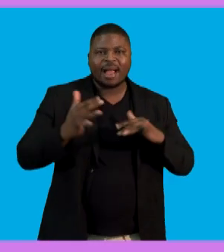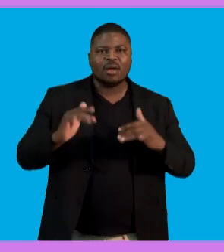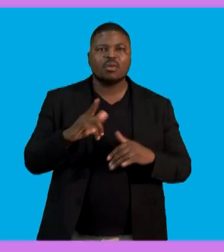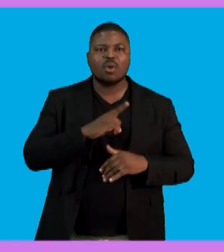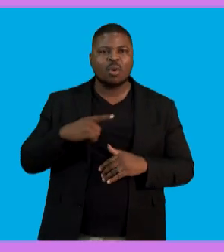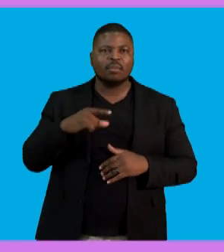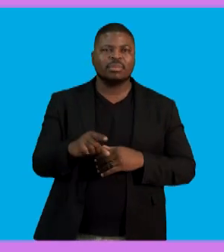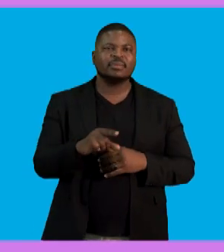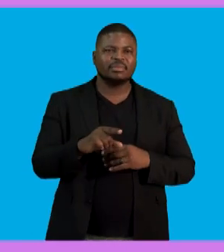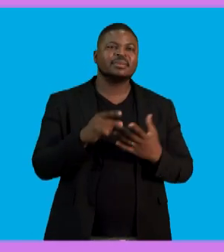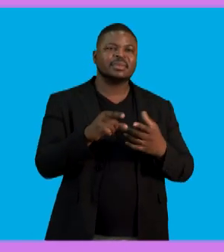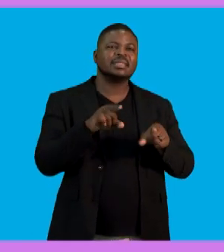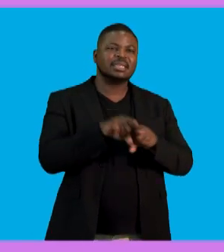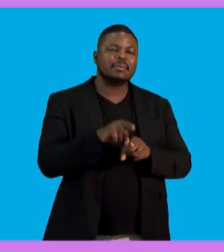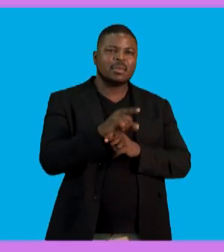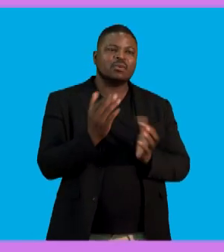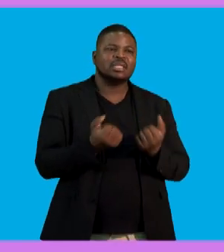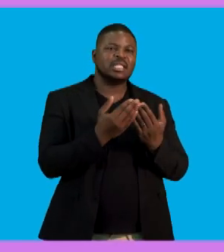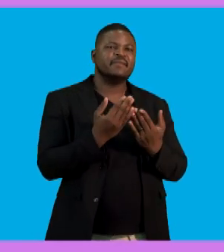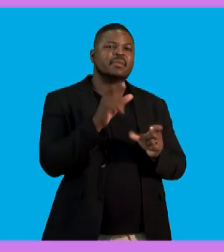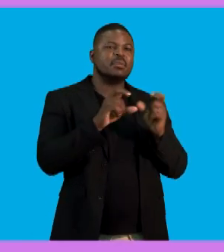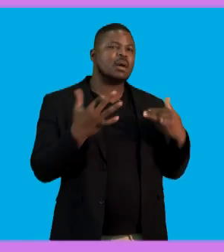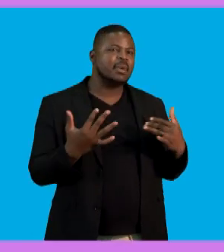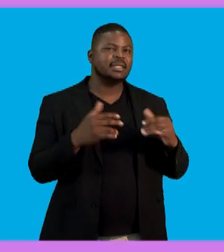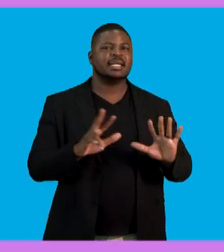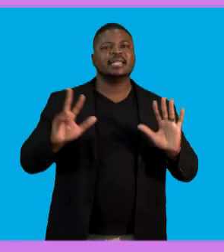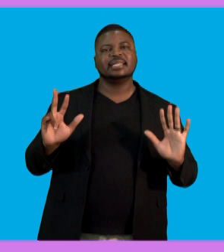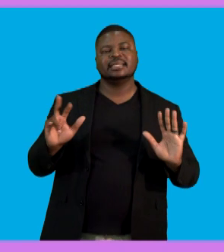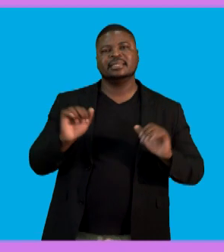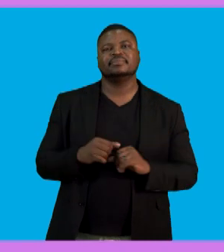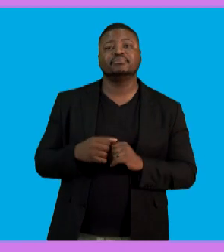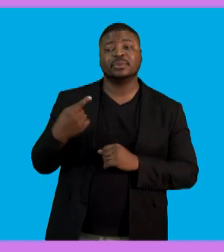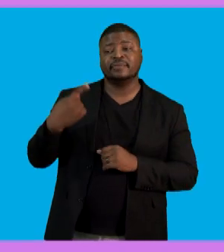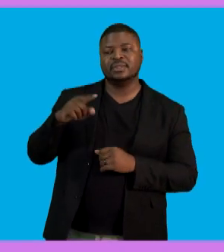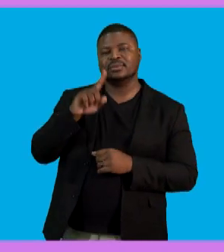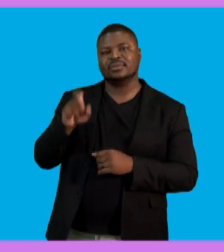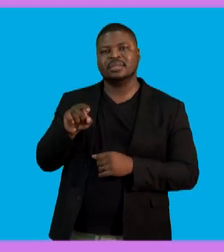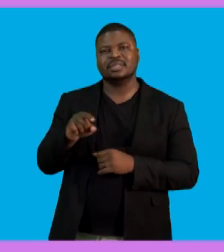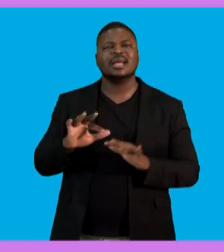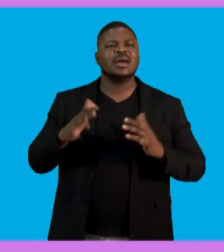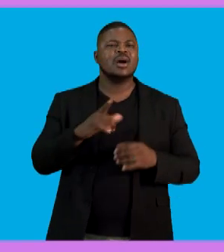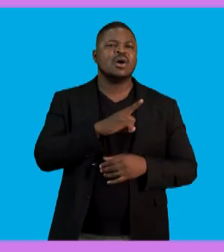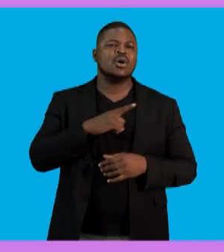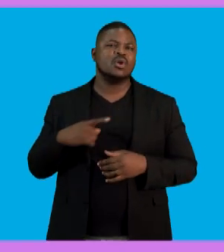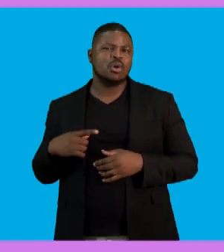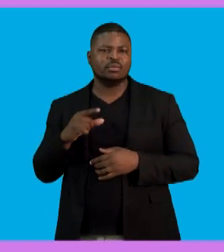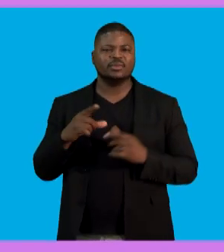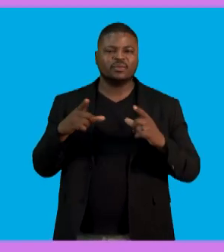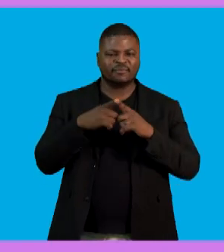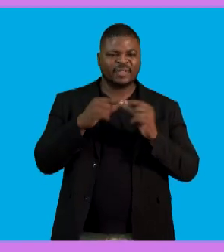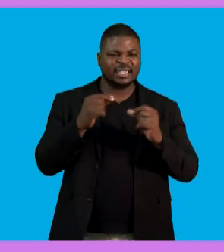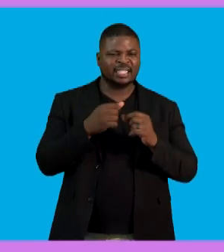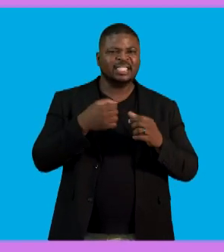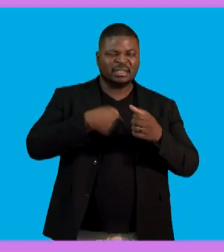for one milk tart and it serves 8 people. The first question says, how long will it take Sihle to